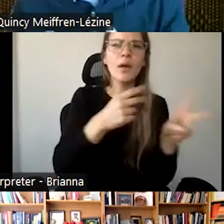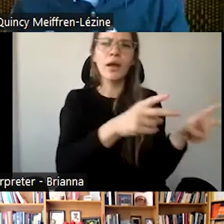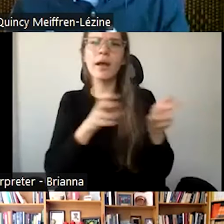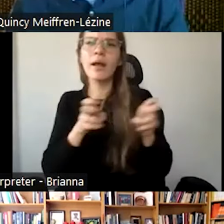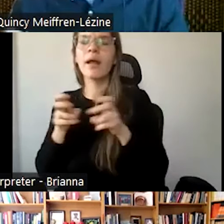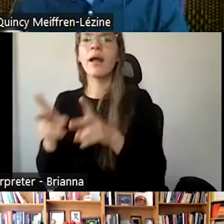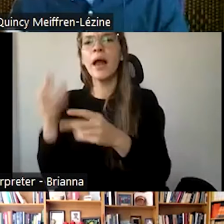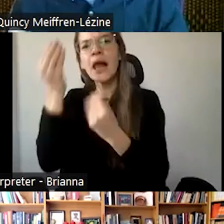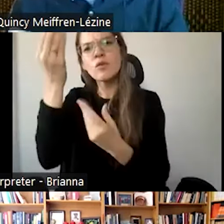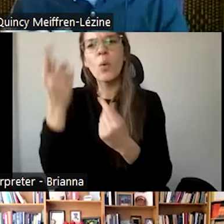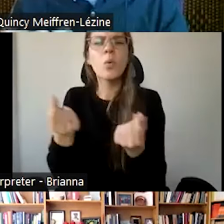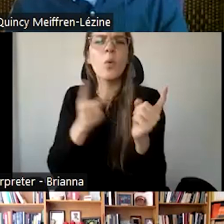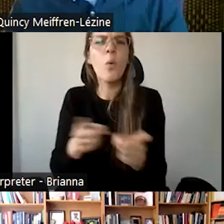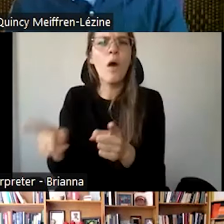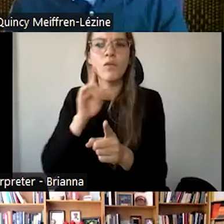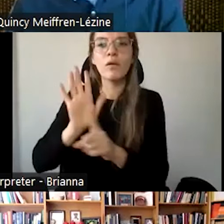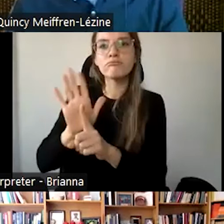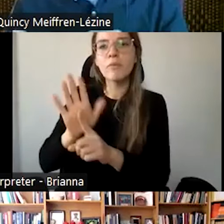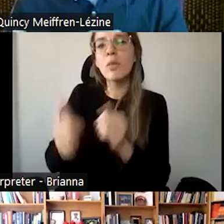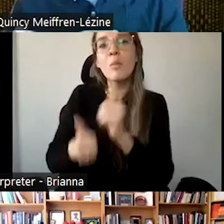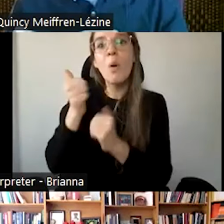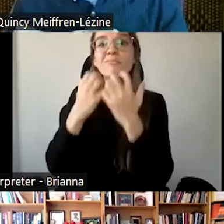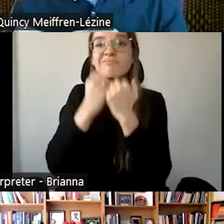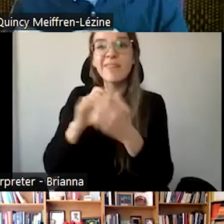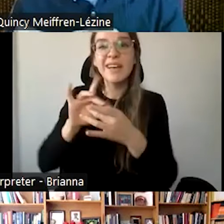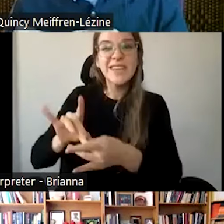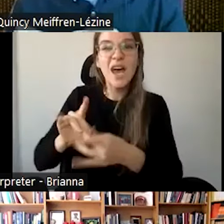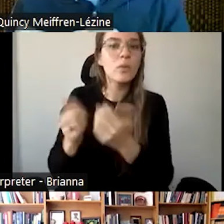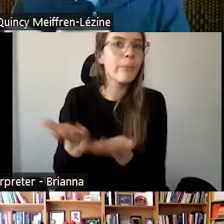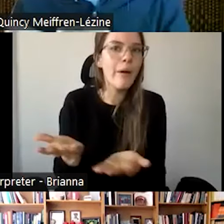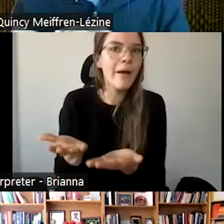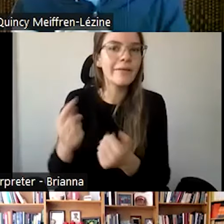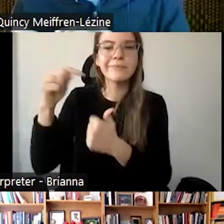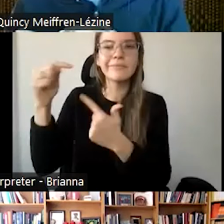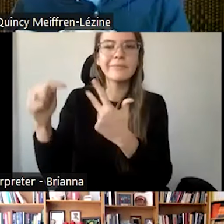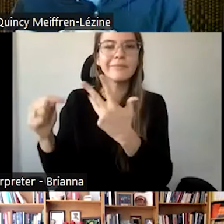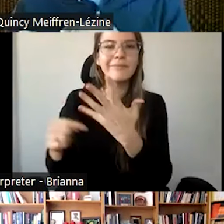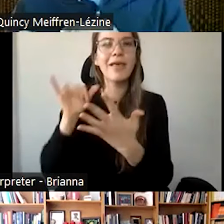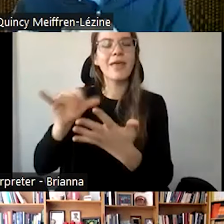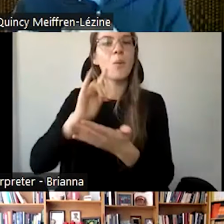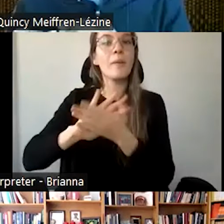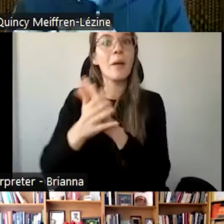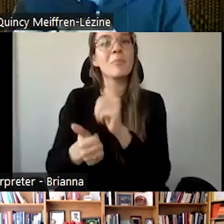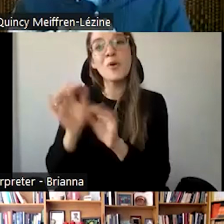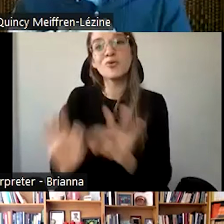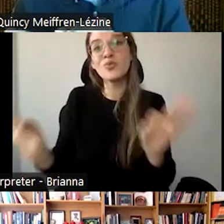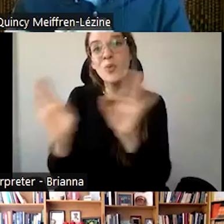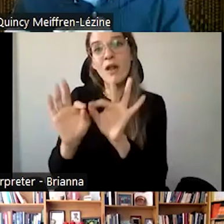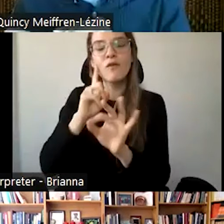on in the person, what they're most attached to, because those are the things that become most critical at those